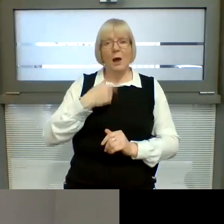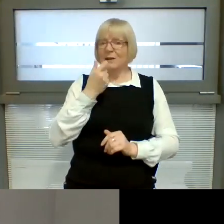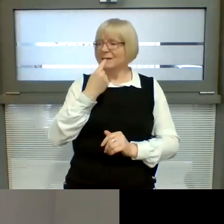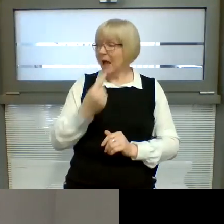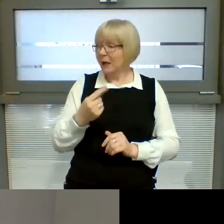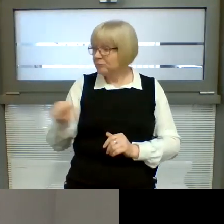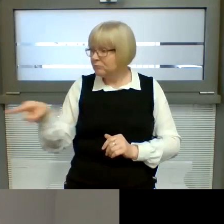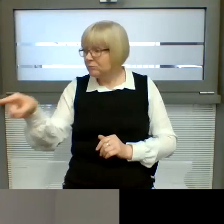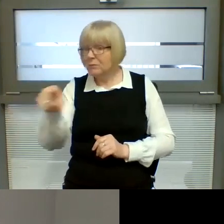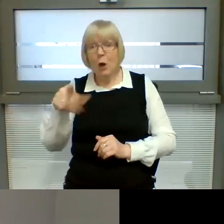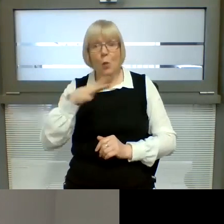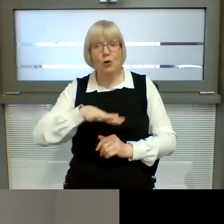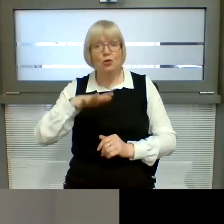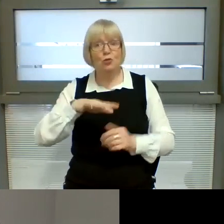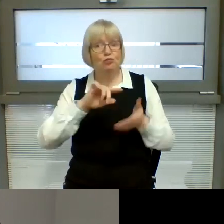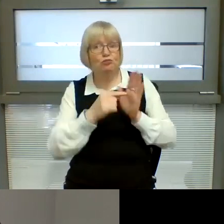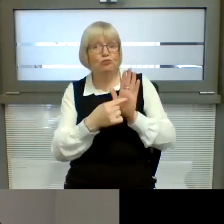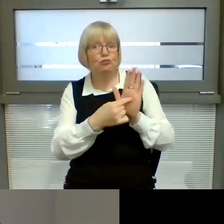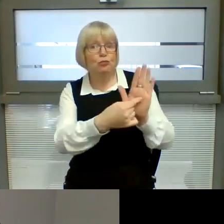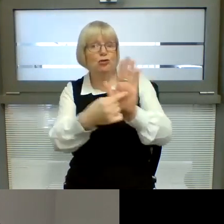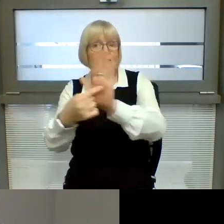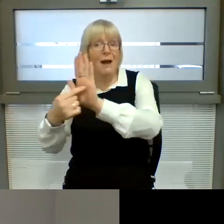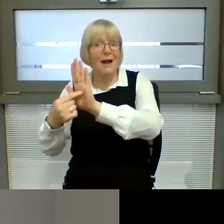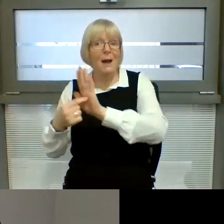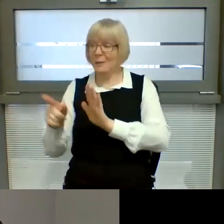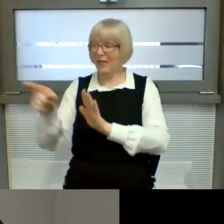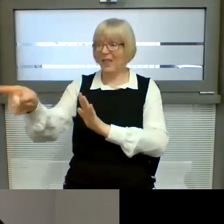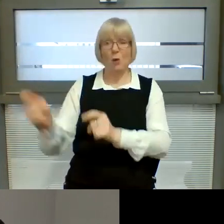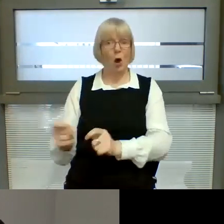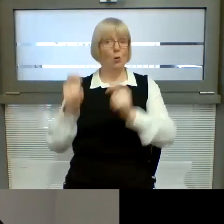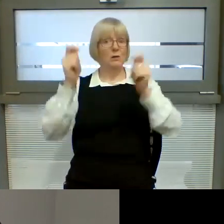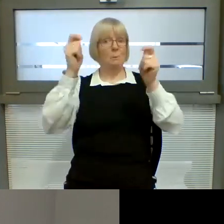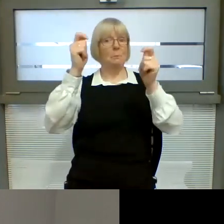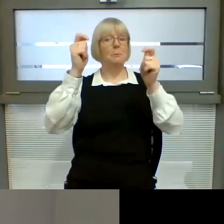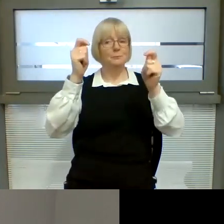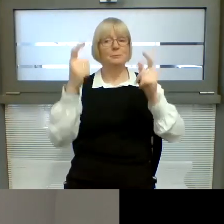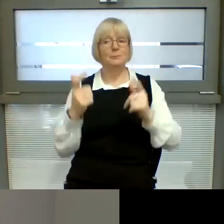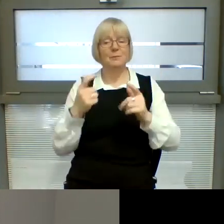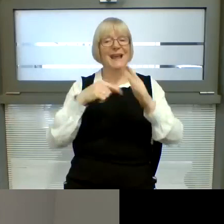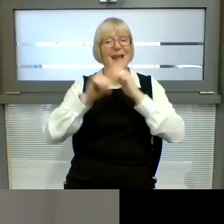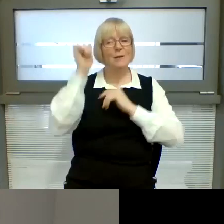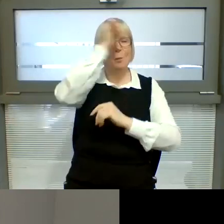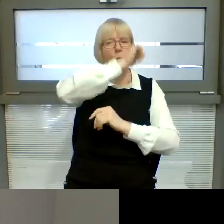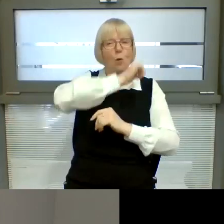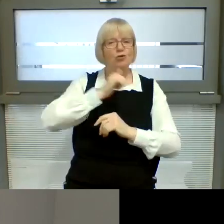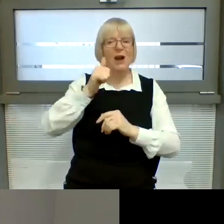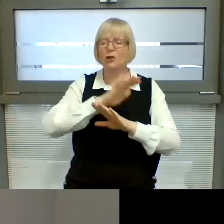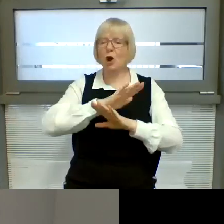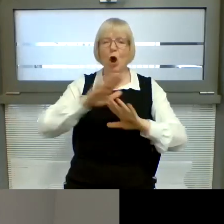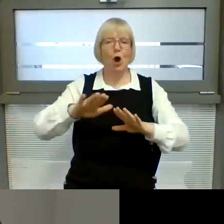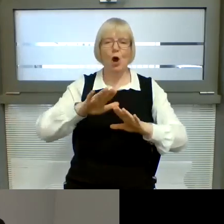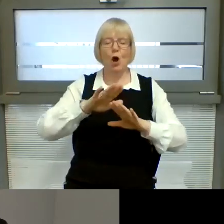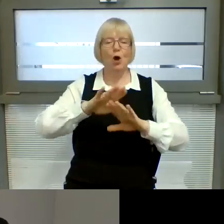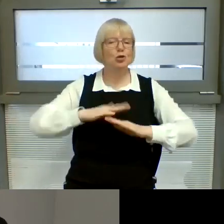anybody got anything they want to share? They might hold it up. Yeah, I mean, during the Portraits Untold thing, we had a